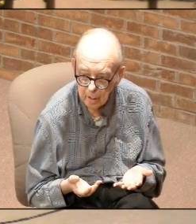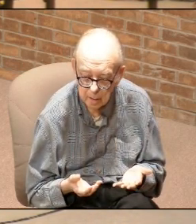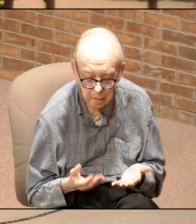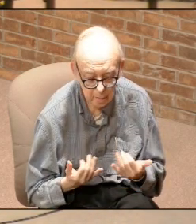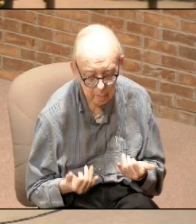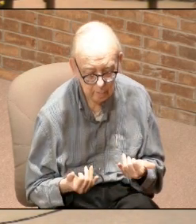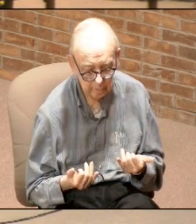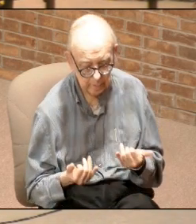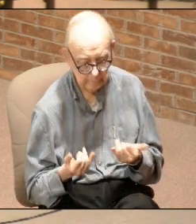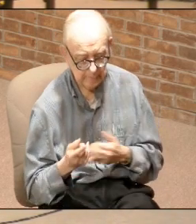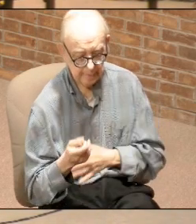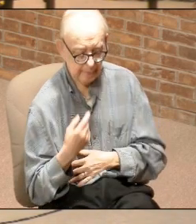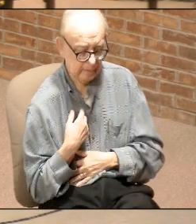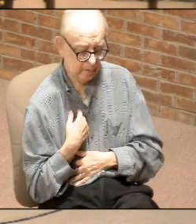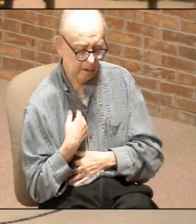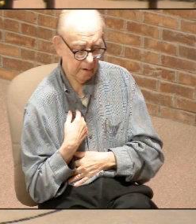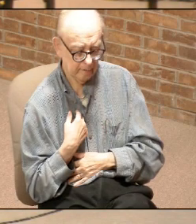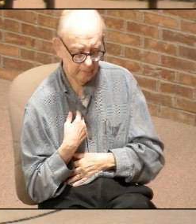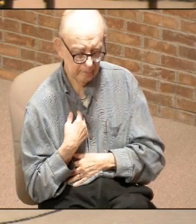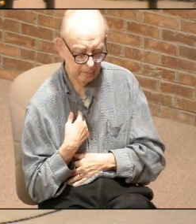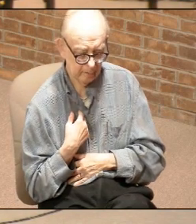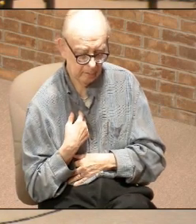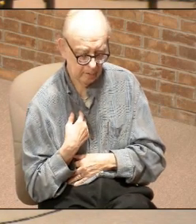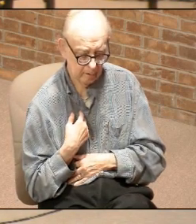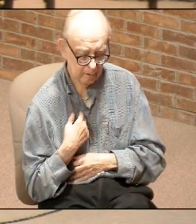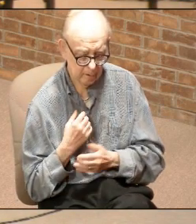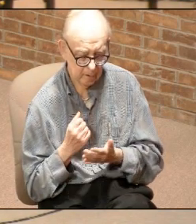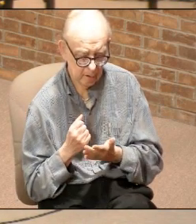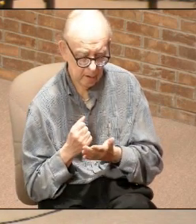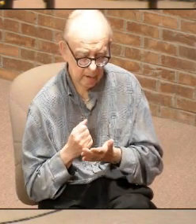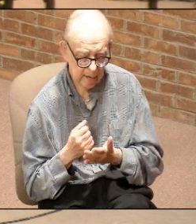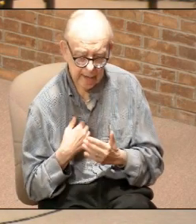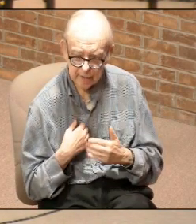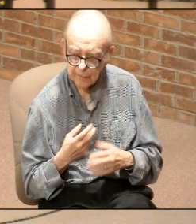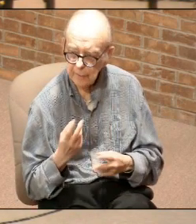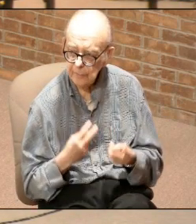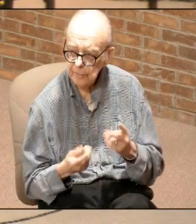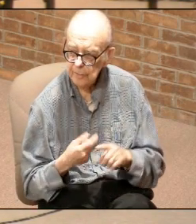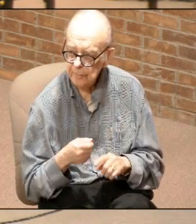now if you and i were to have a visit from god